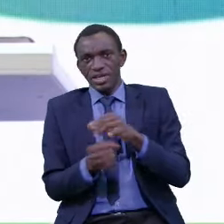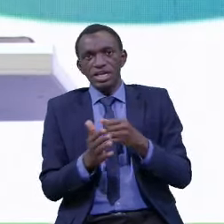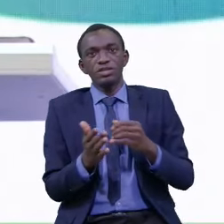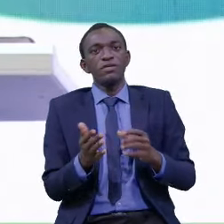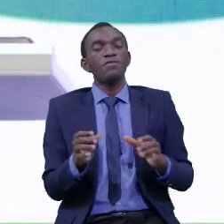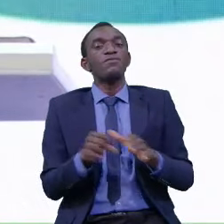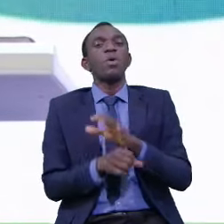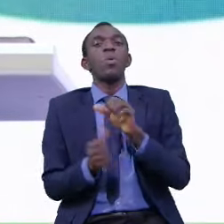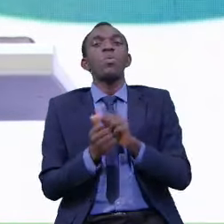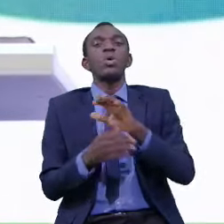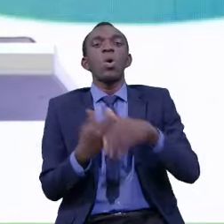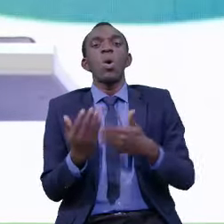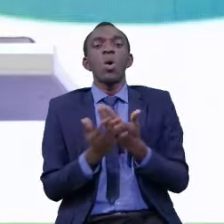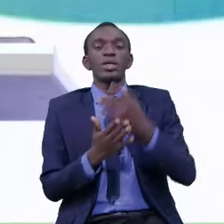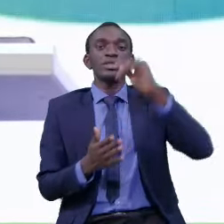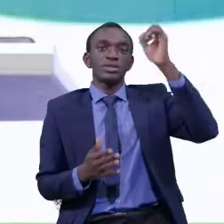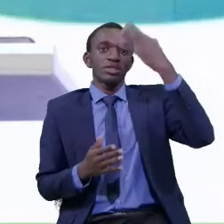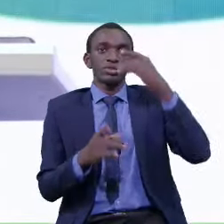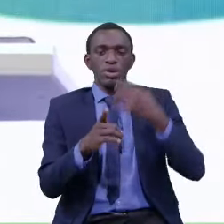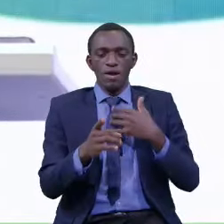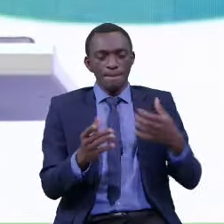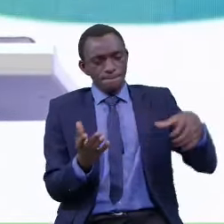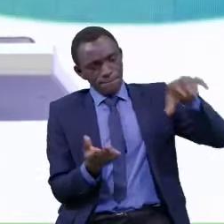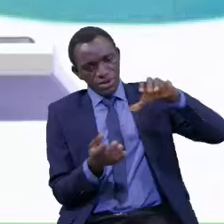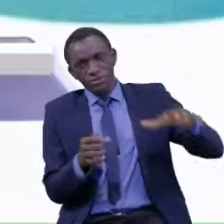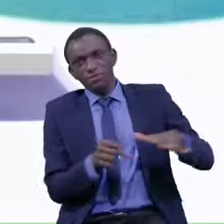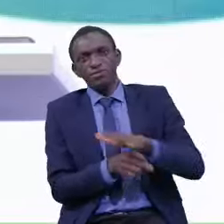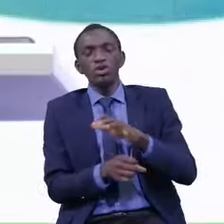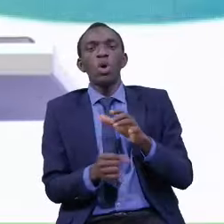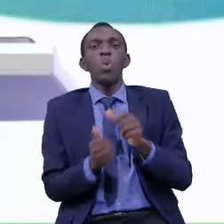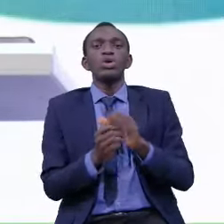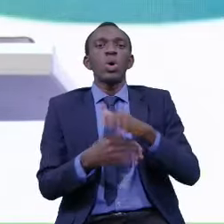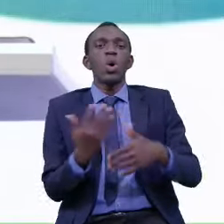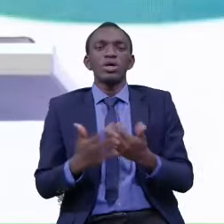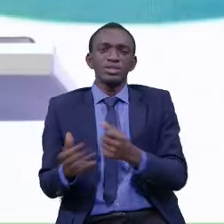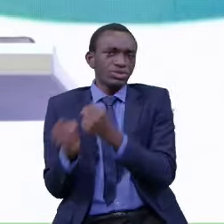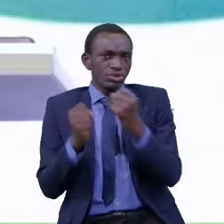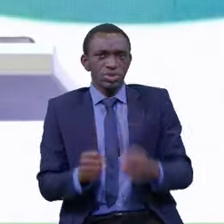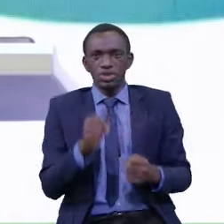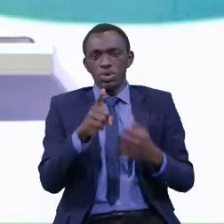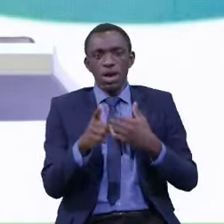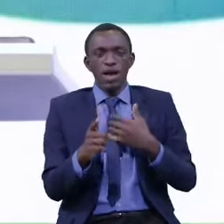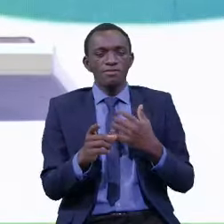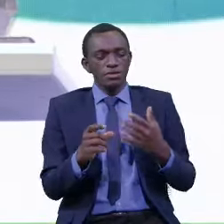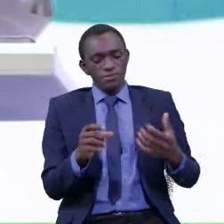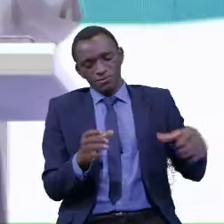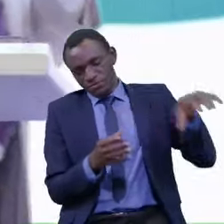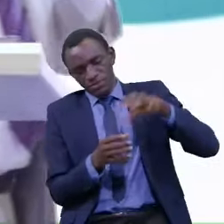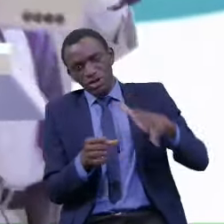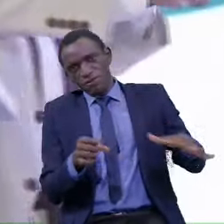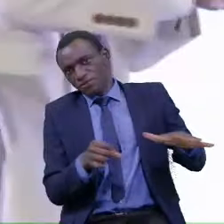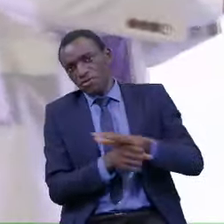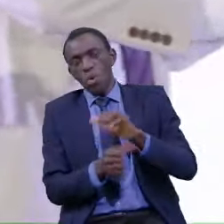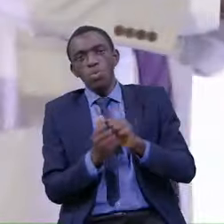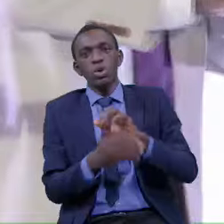all the gifts you have. Fill it full with all the strength you have. Fill it full with all the time you have. And when